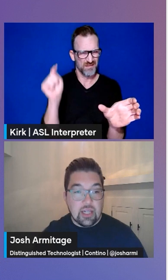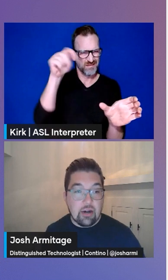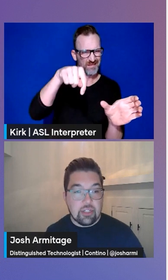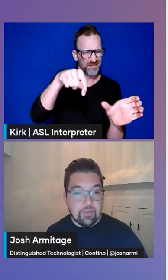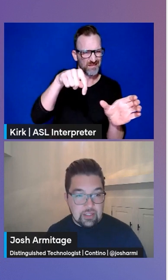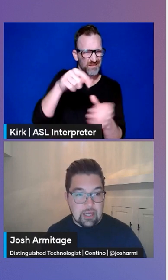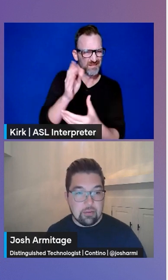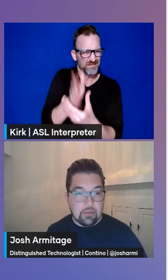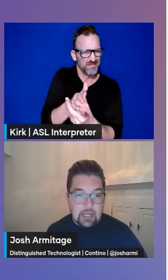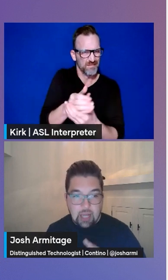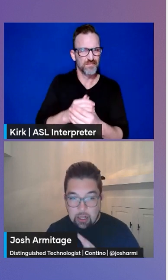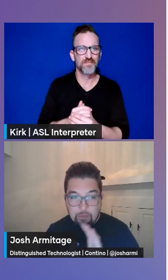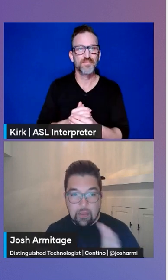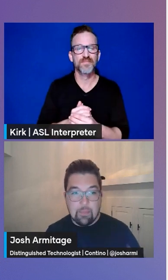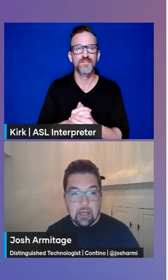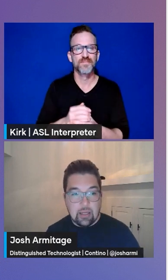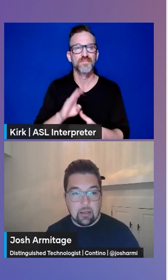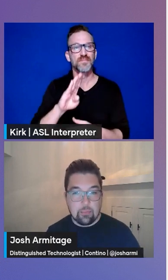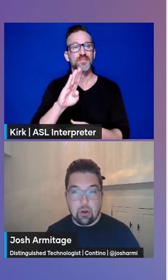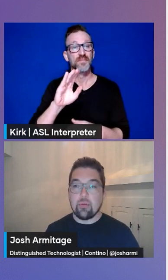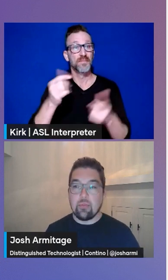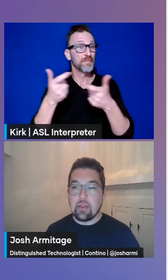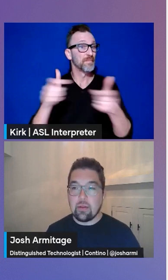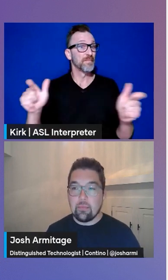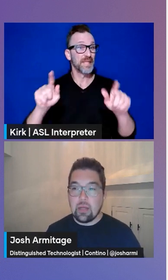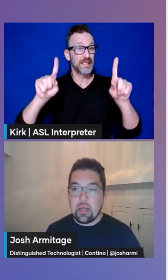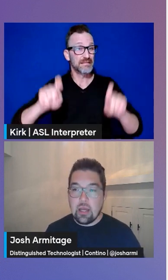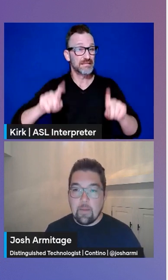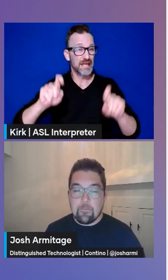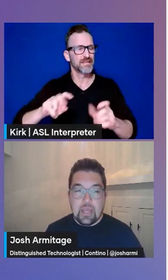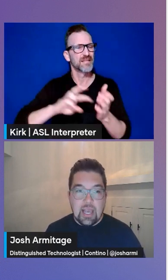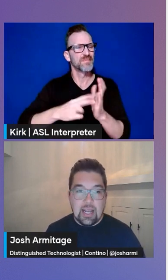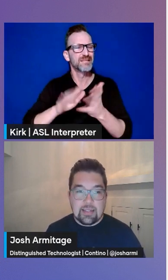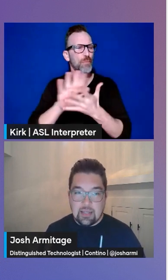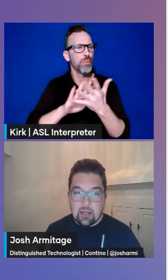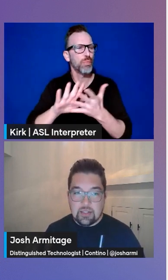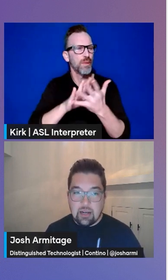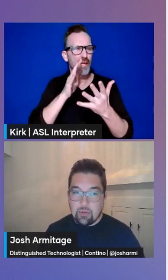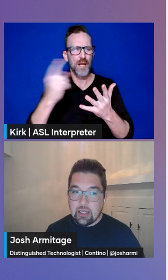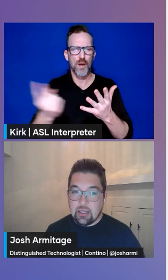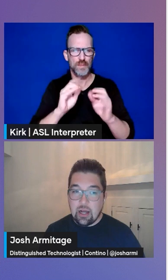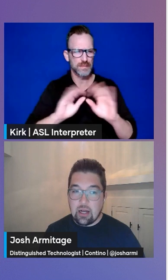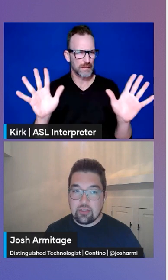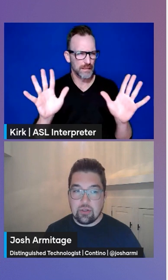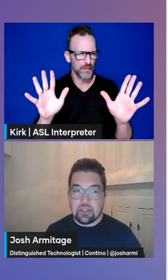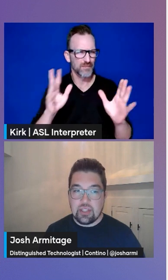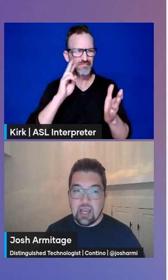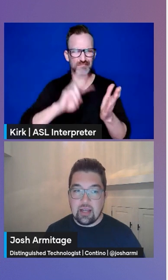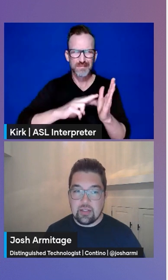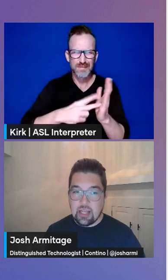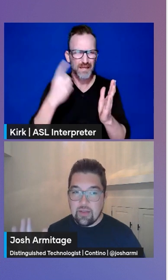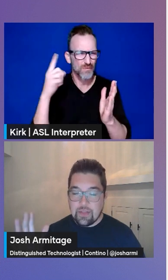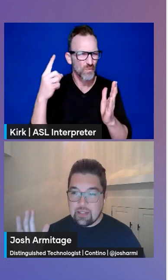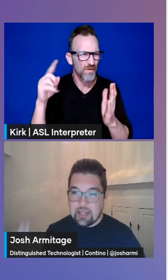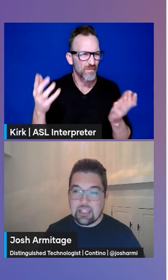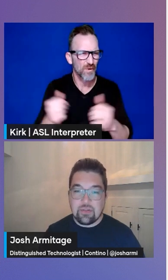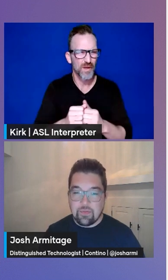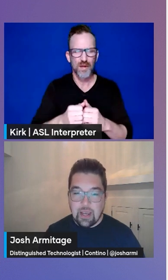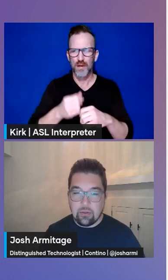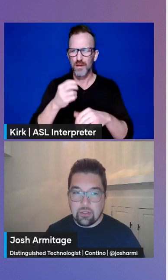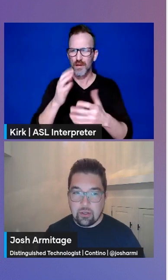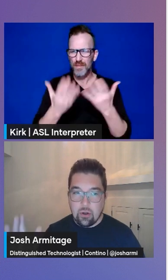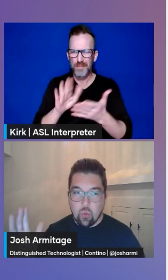lose clarity of intent. That's kind of the big problem with them. It starts to get really hard to understand that if this